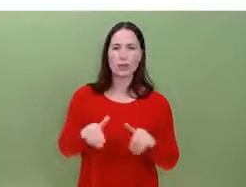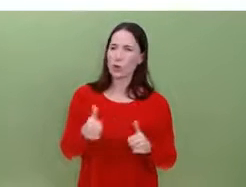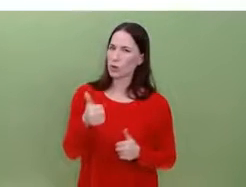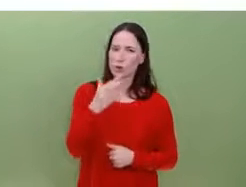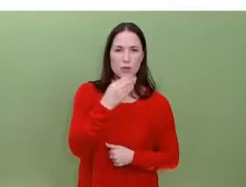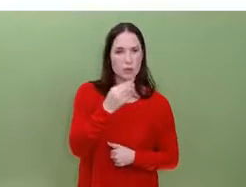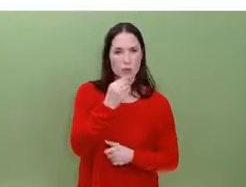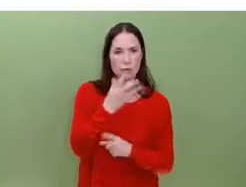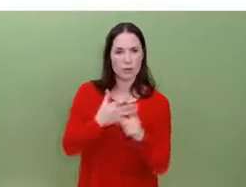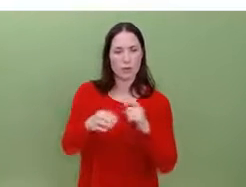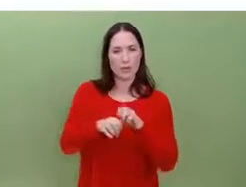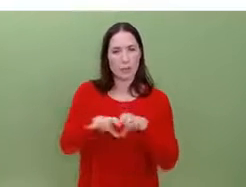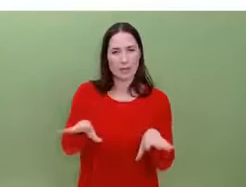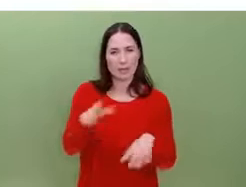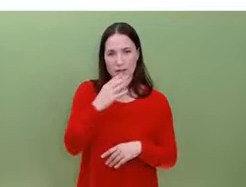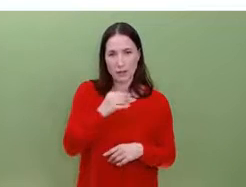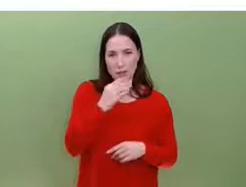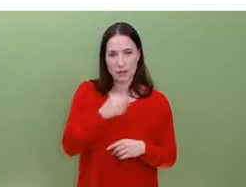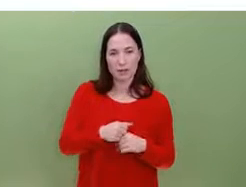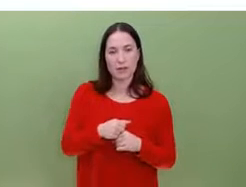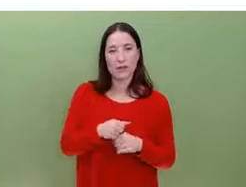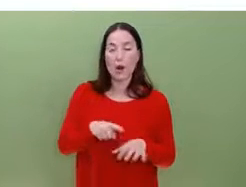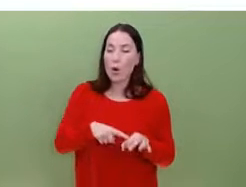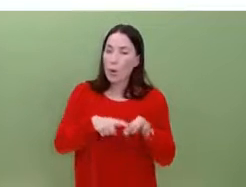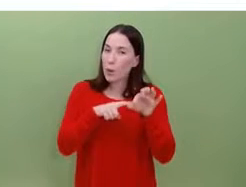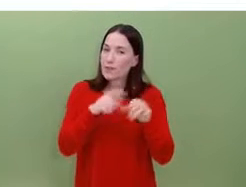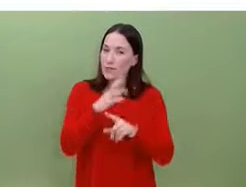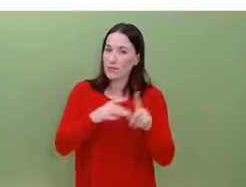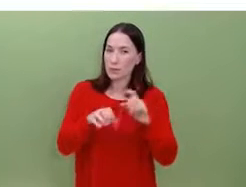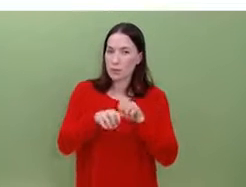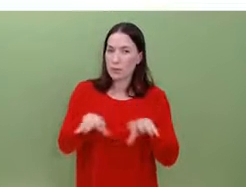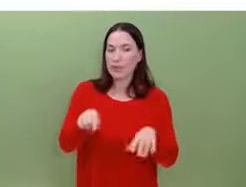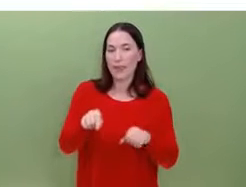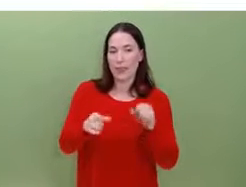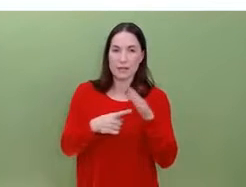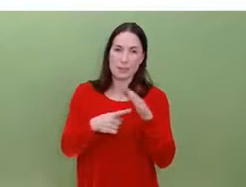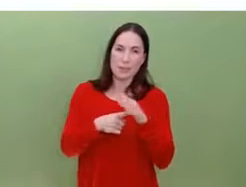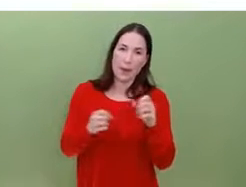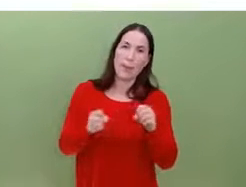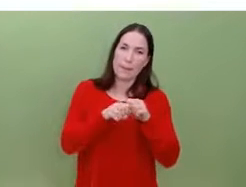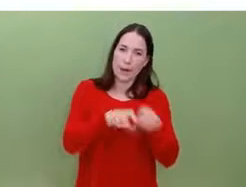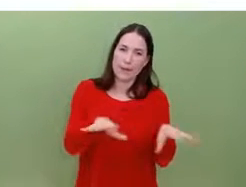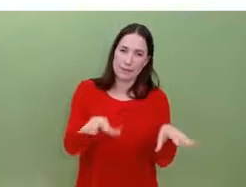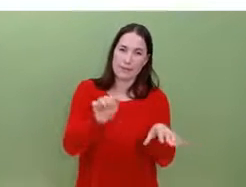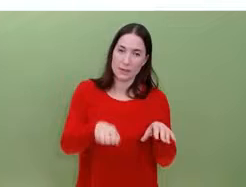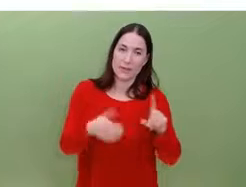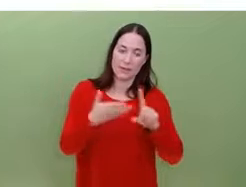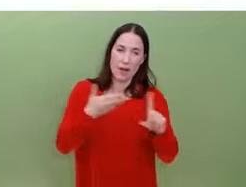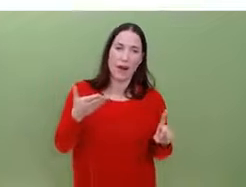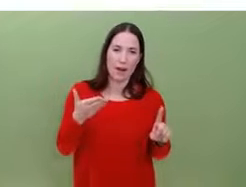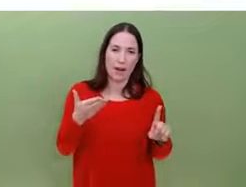the quality of social media seems to matter, which I think the pandemic highlighted. So I think the kind